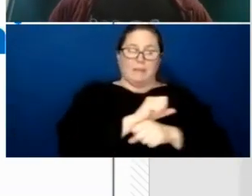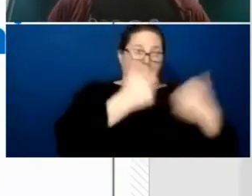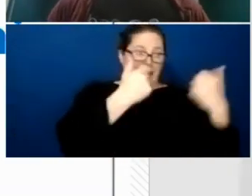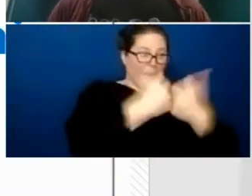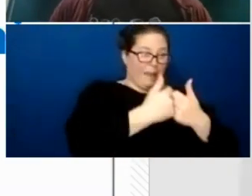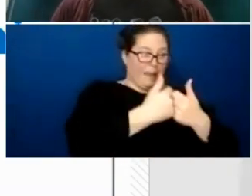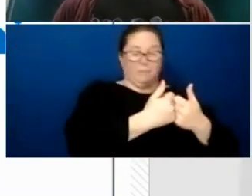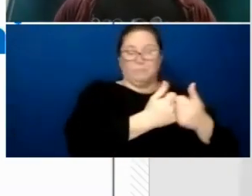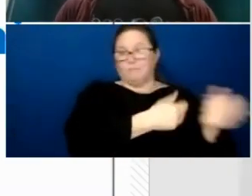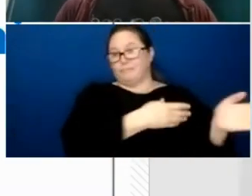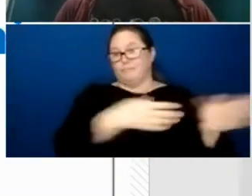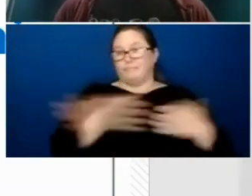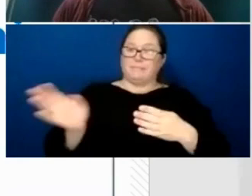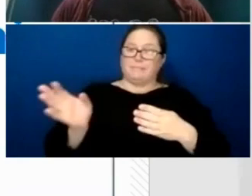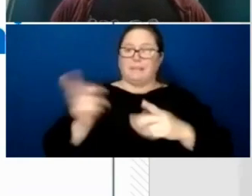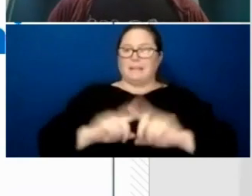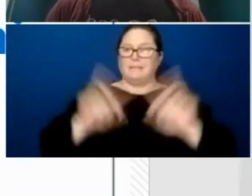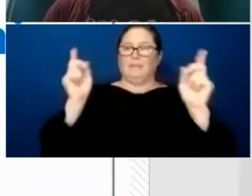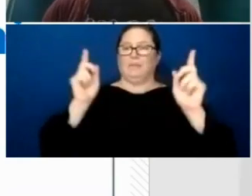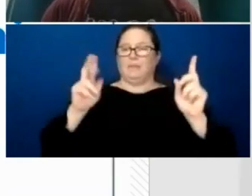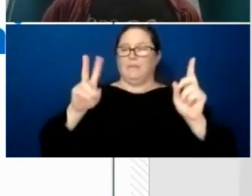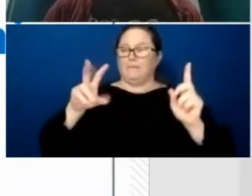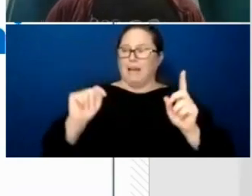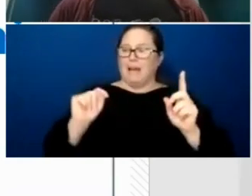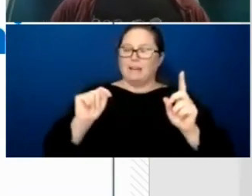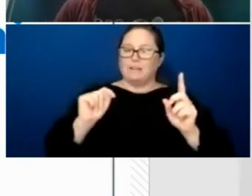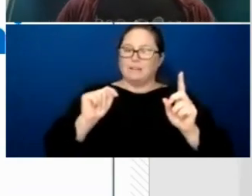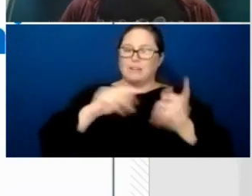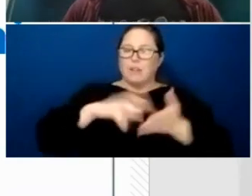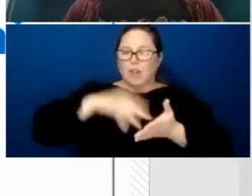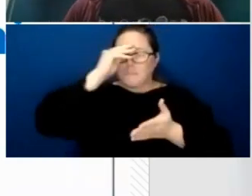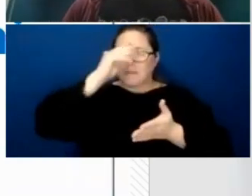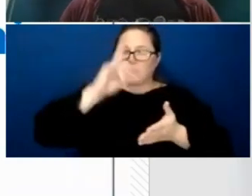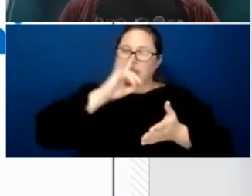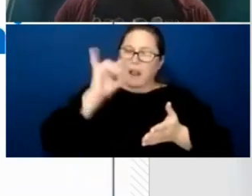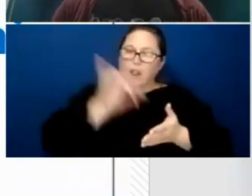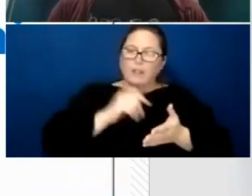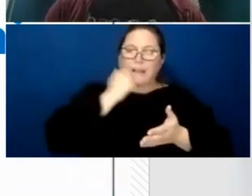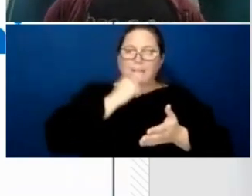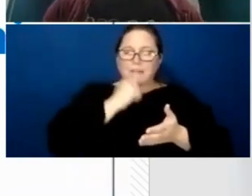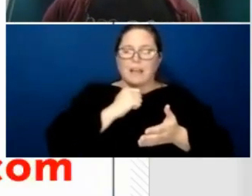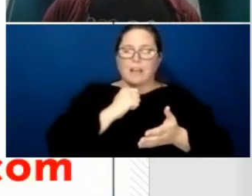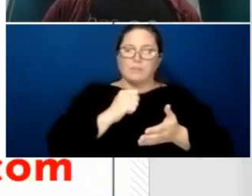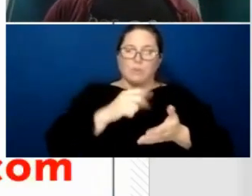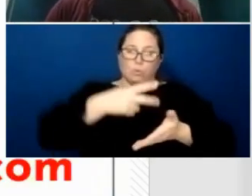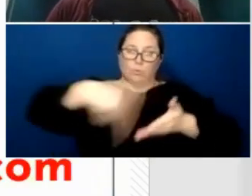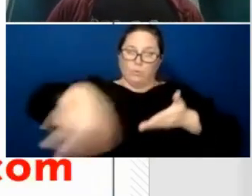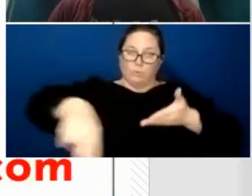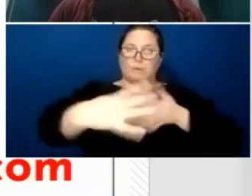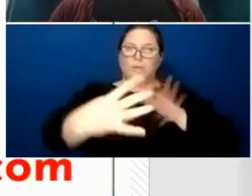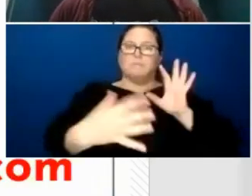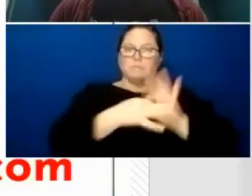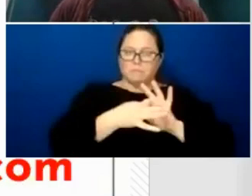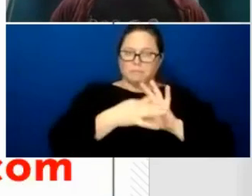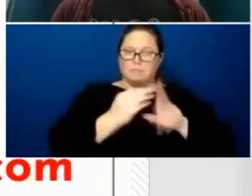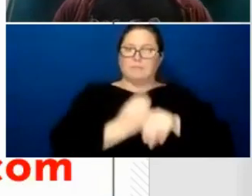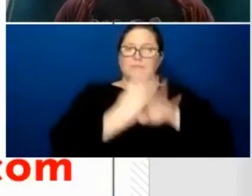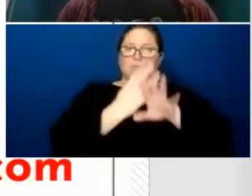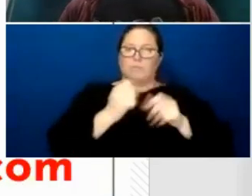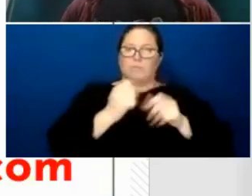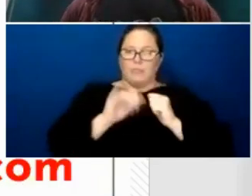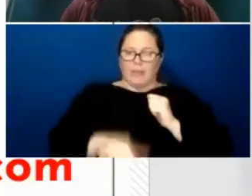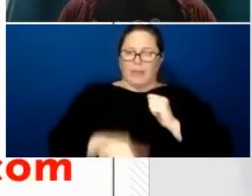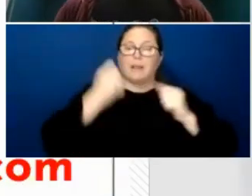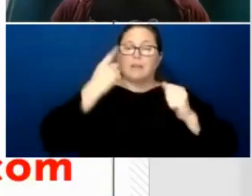about learning about what that world is like every single day. So join us in 2 weeks for that. Also, if you're watching this session on a